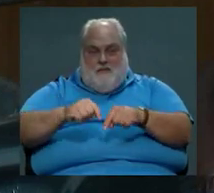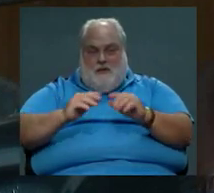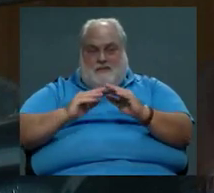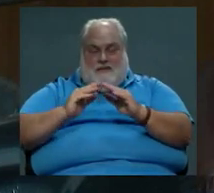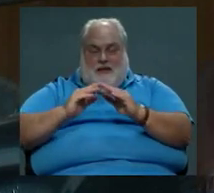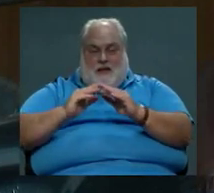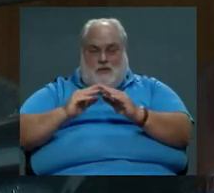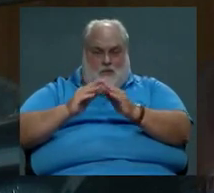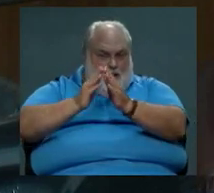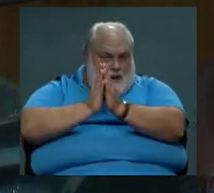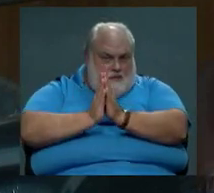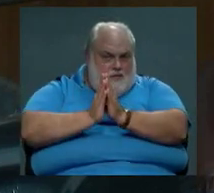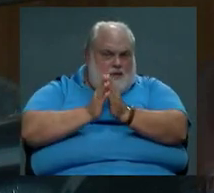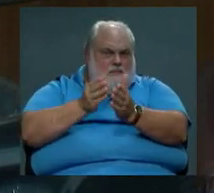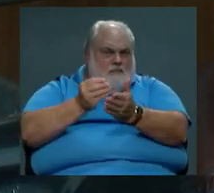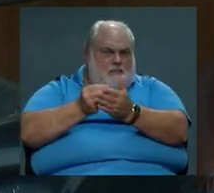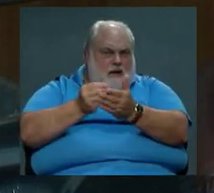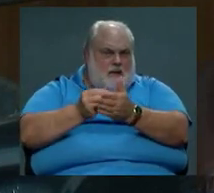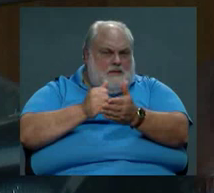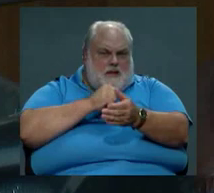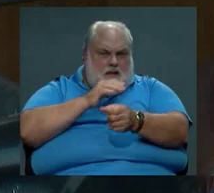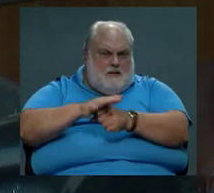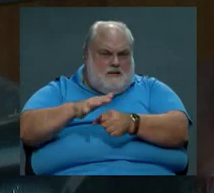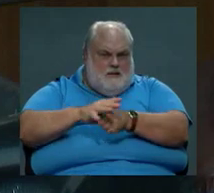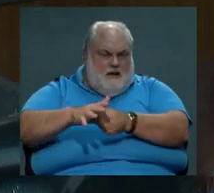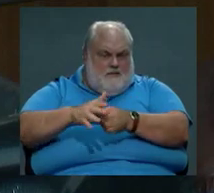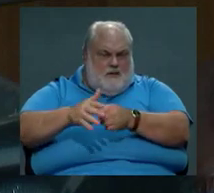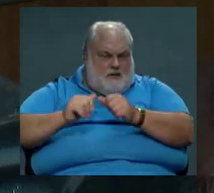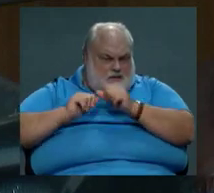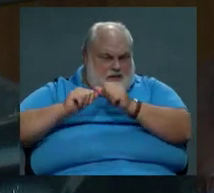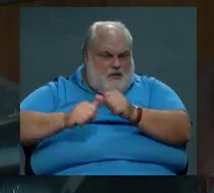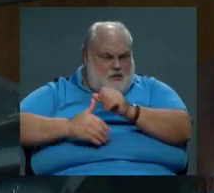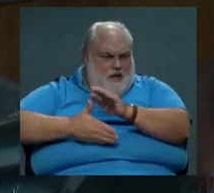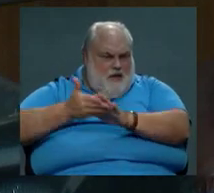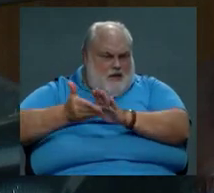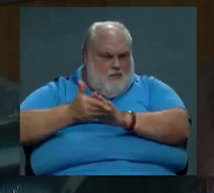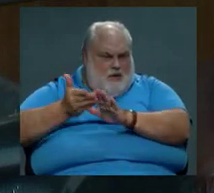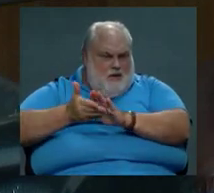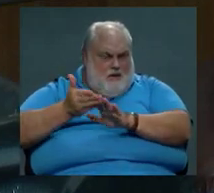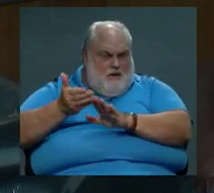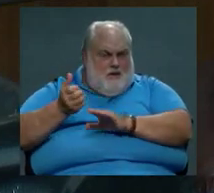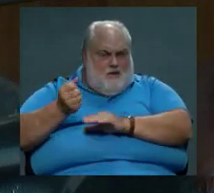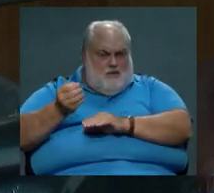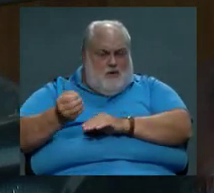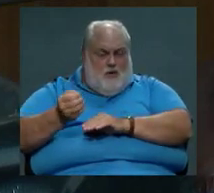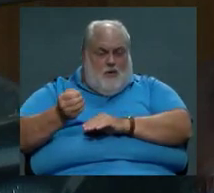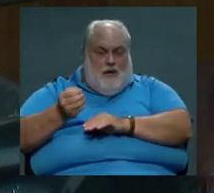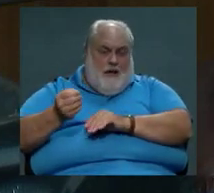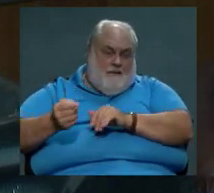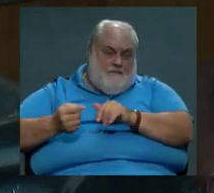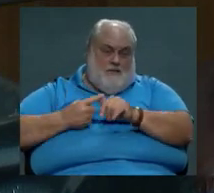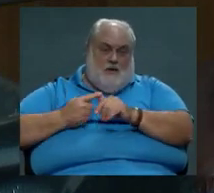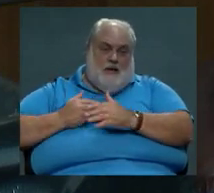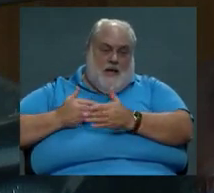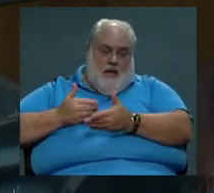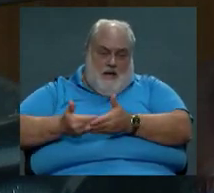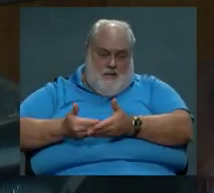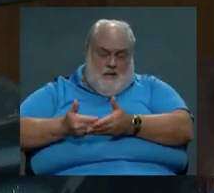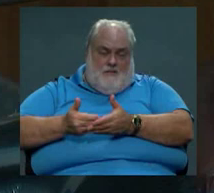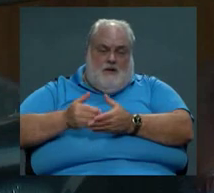up with shortfalls in operating the course. The kind of the genesis of all this is the first